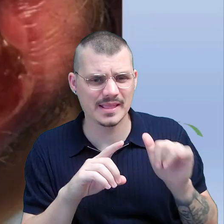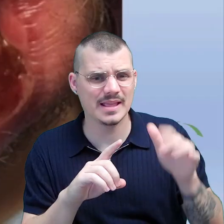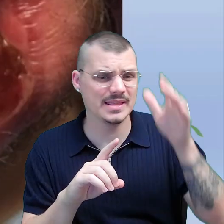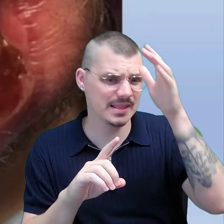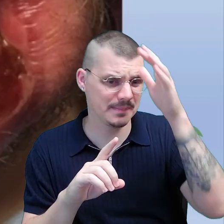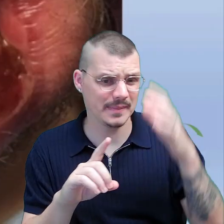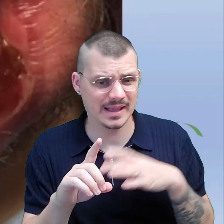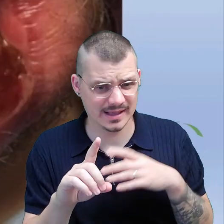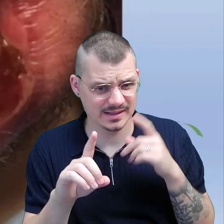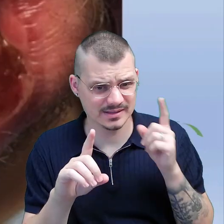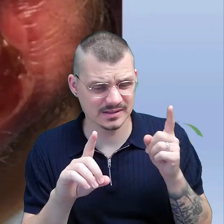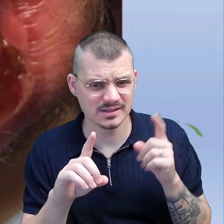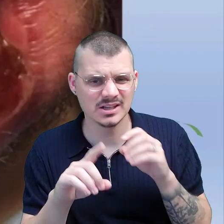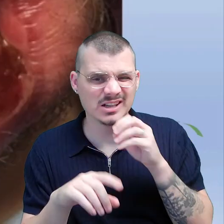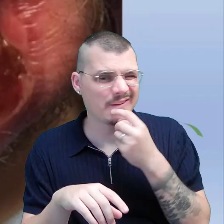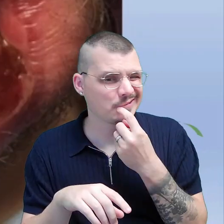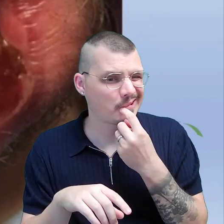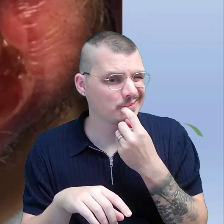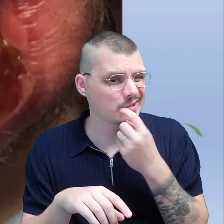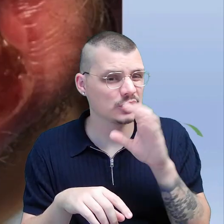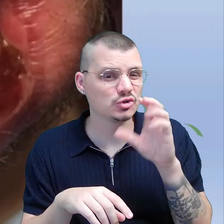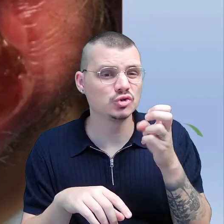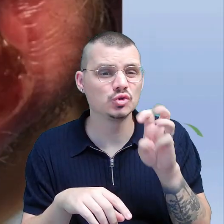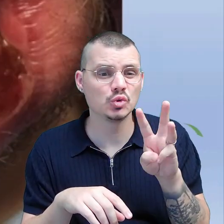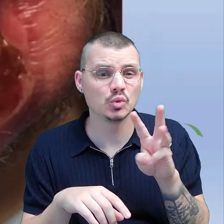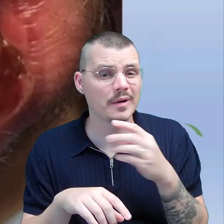this man chewed off